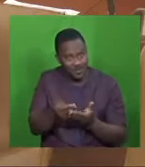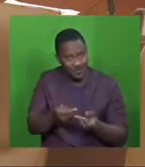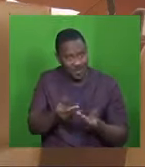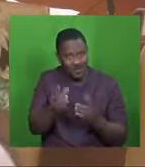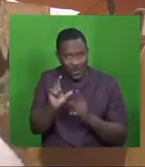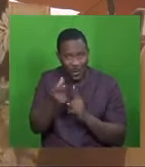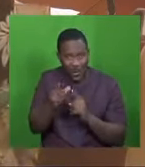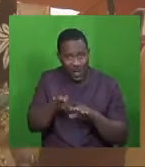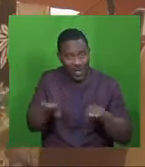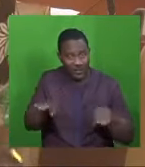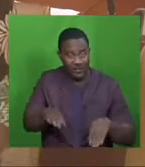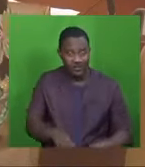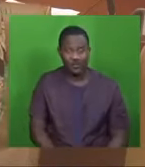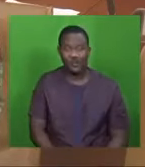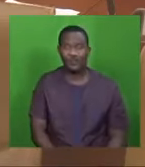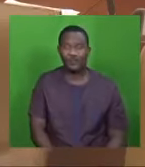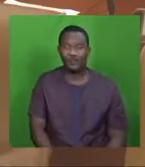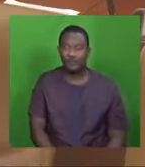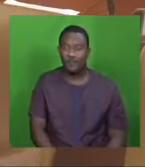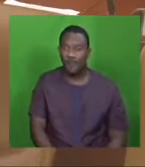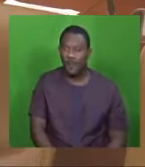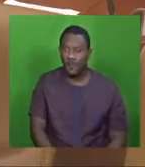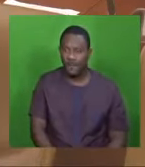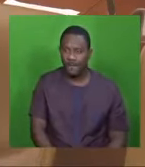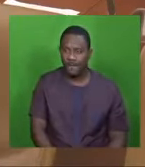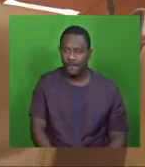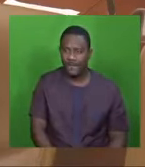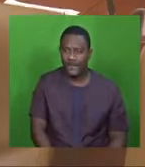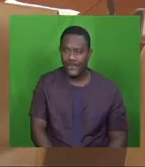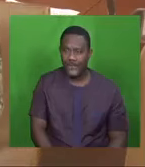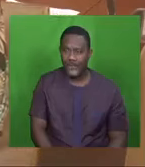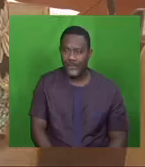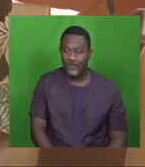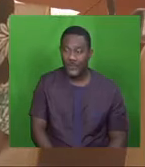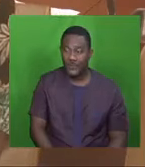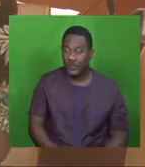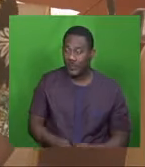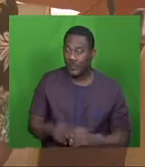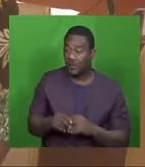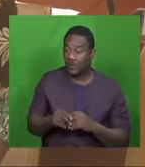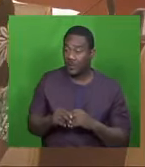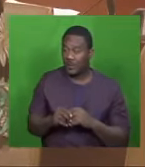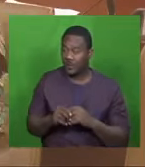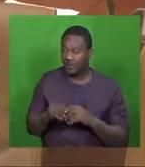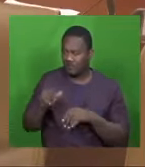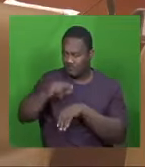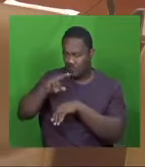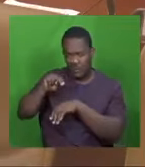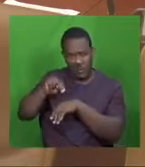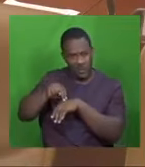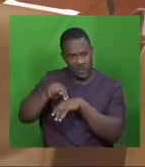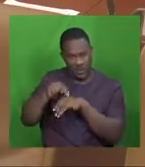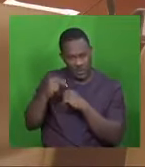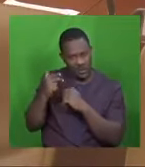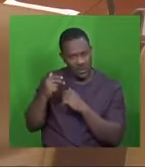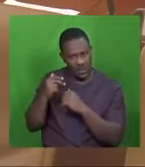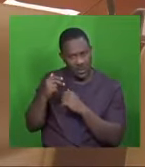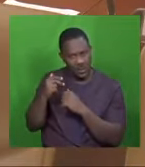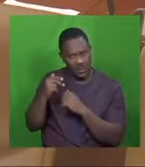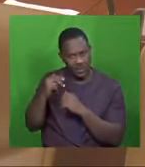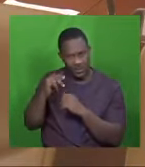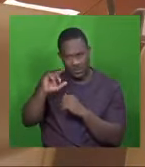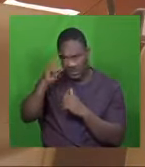local level. Again, Mr. Speaker, in the spirit of burden sharing, the National Fiscal Stabilization Levy